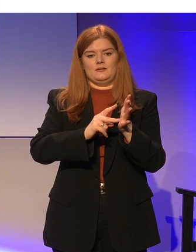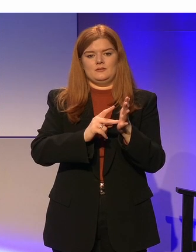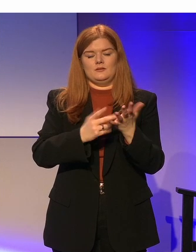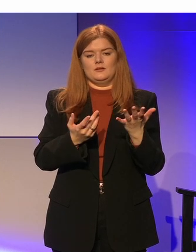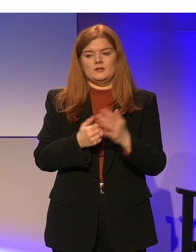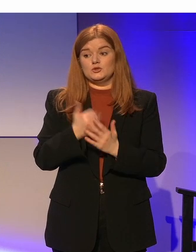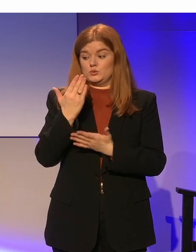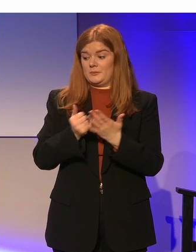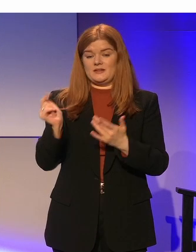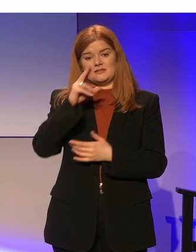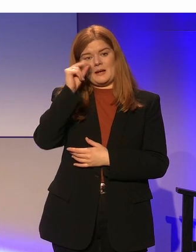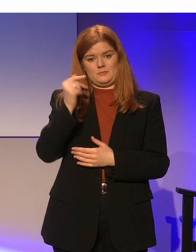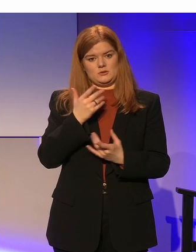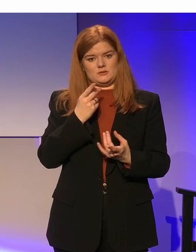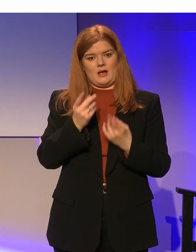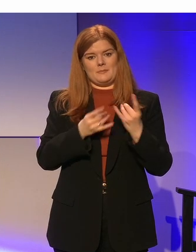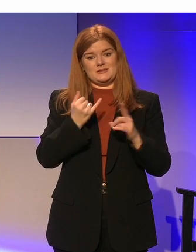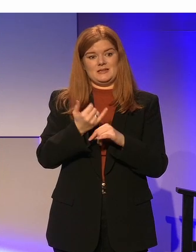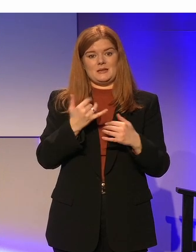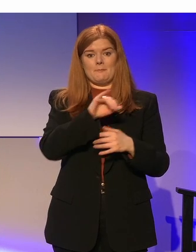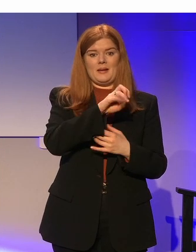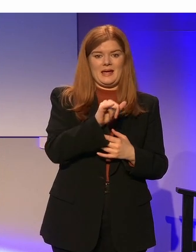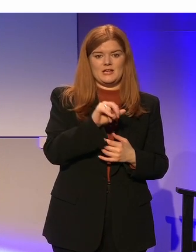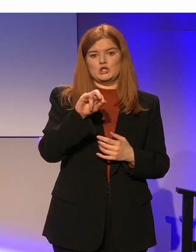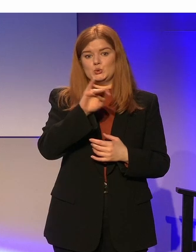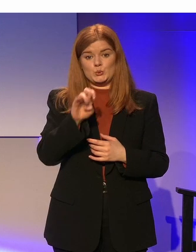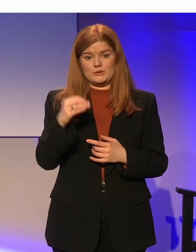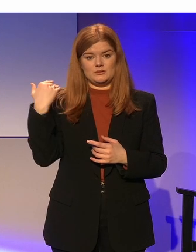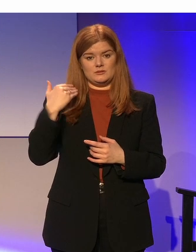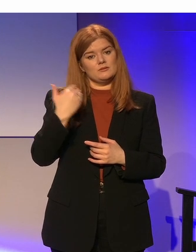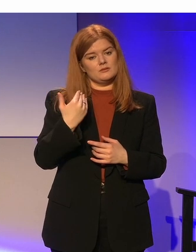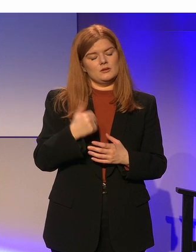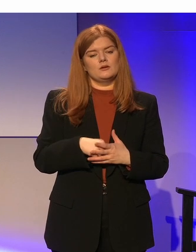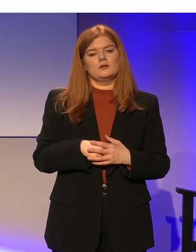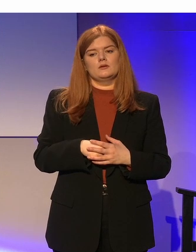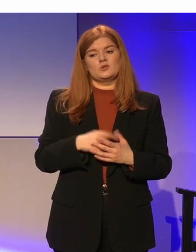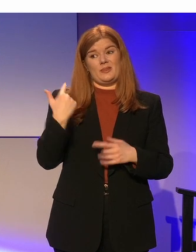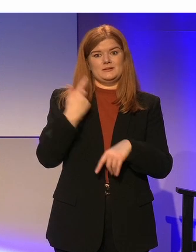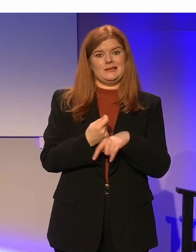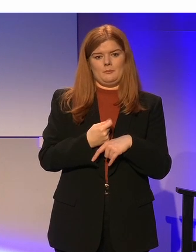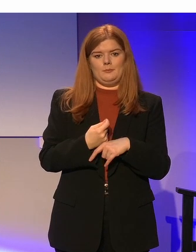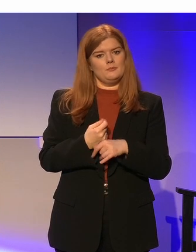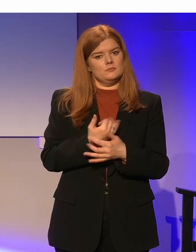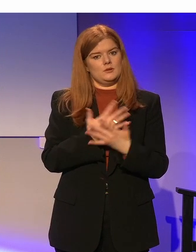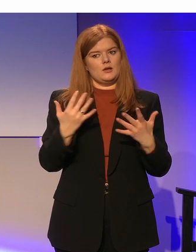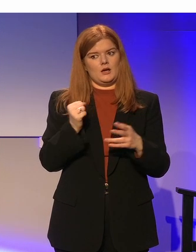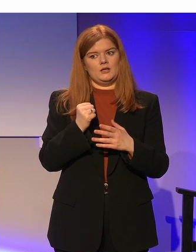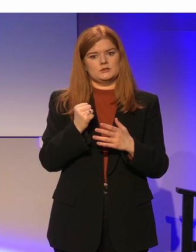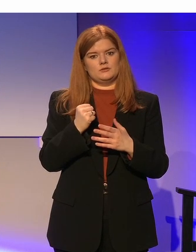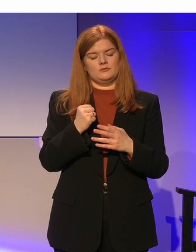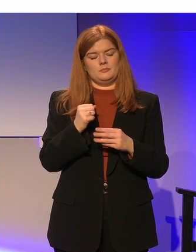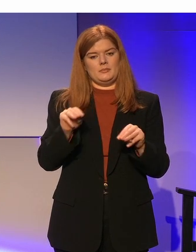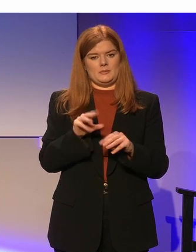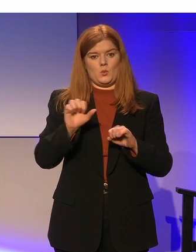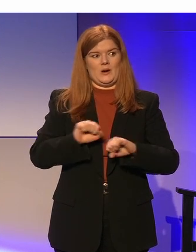some of these case studies were conducted in May, June, and I think, at that point, many were awaiting